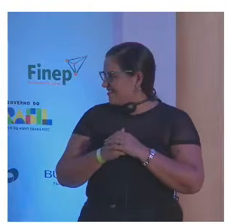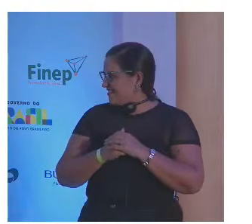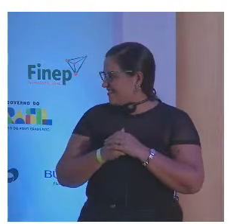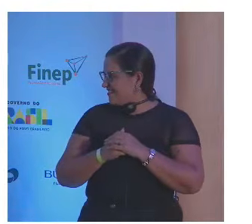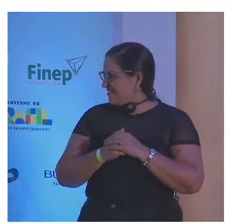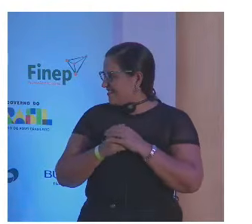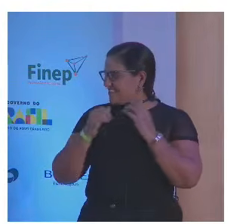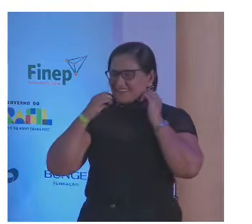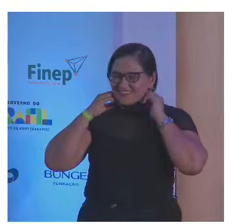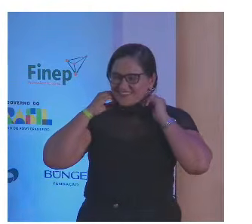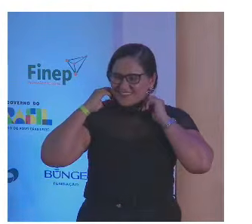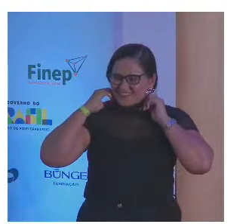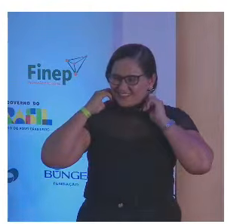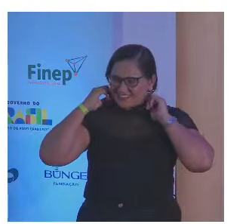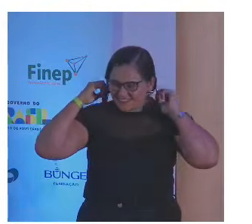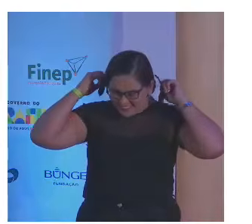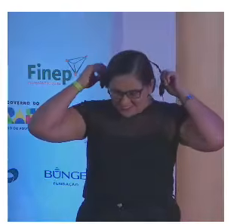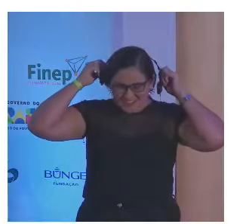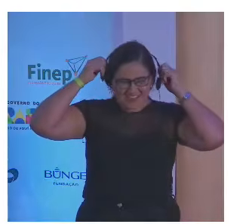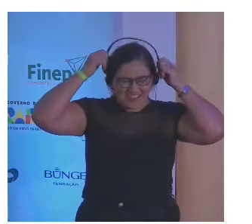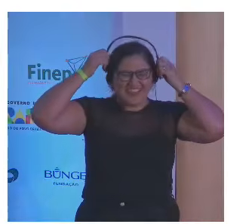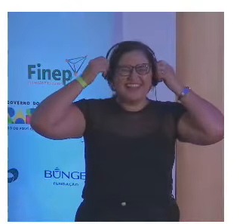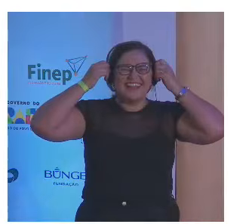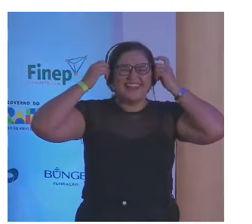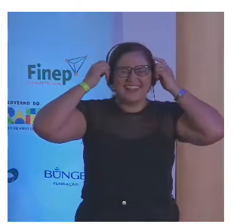But I will speak in English, sorry.